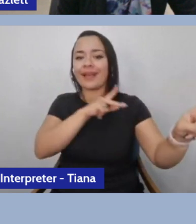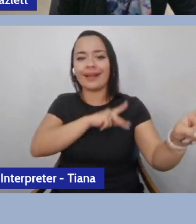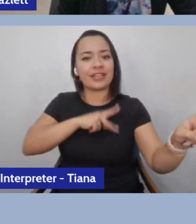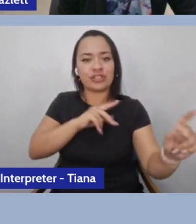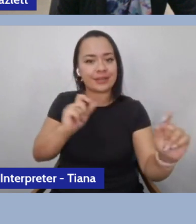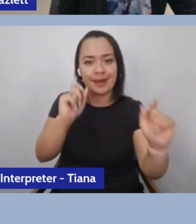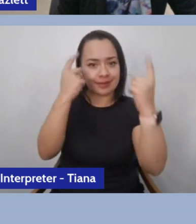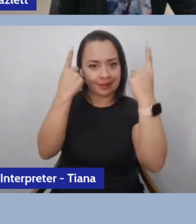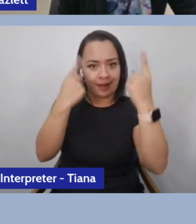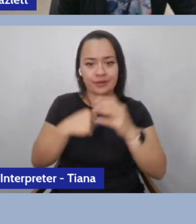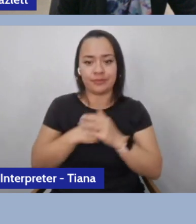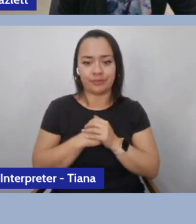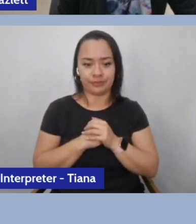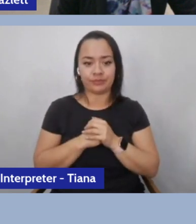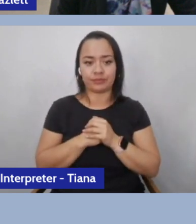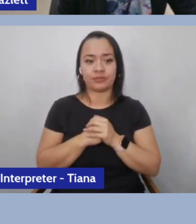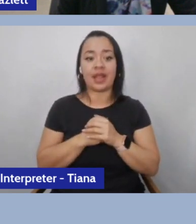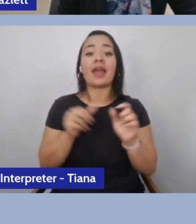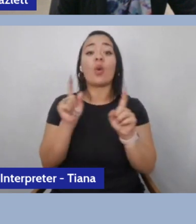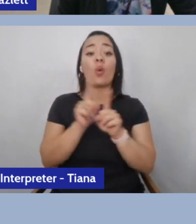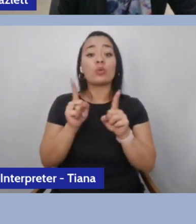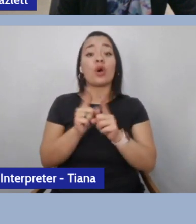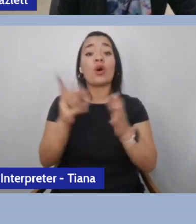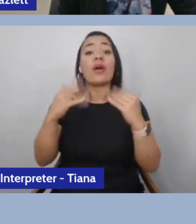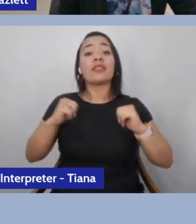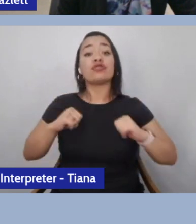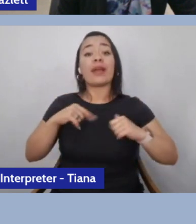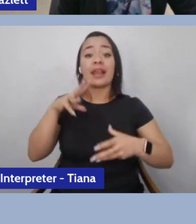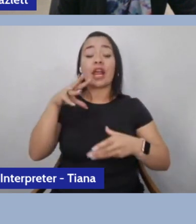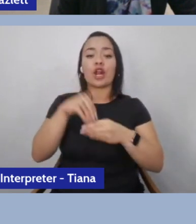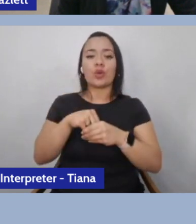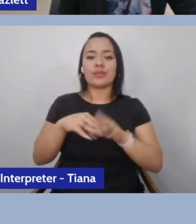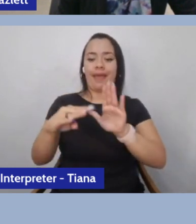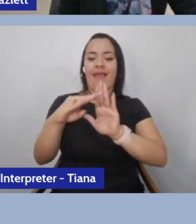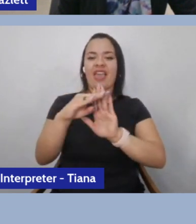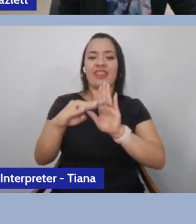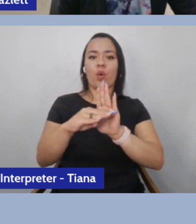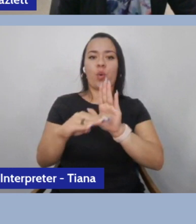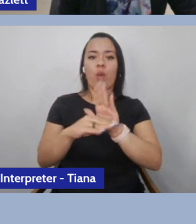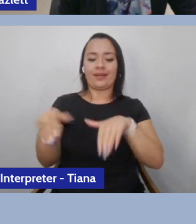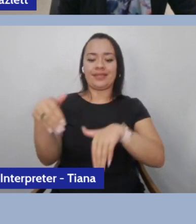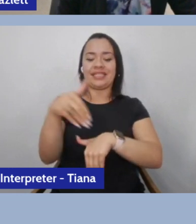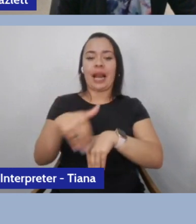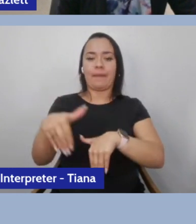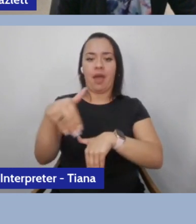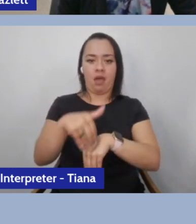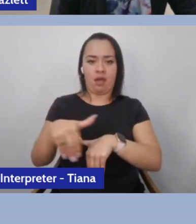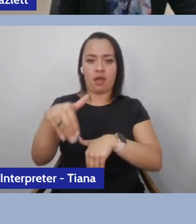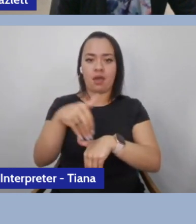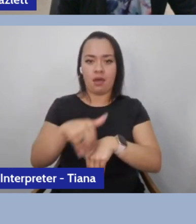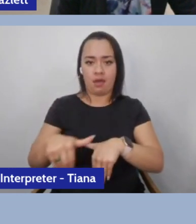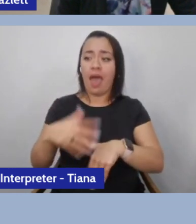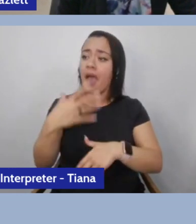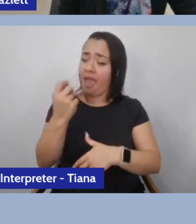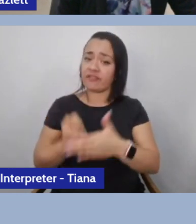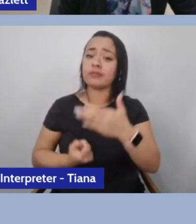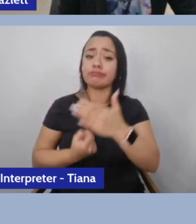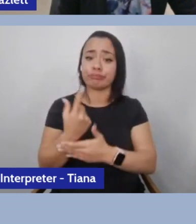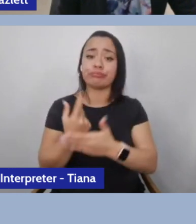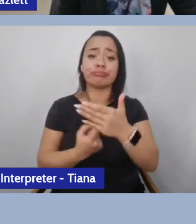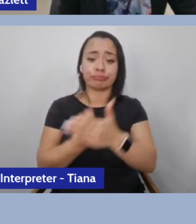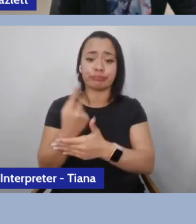not least, it contains some dilemmas, ethical dilemmas, which often arise in lots of different fields. So, the